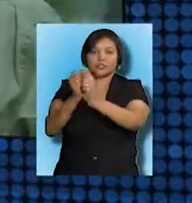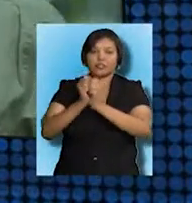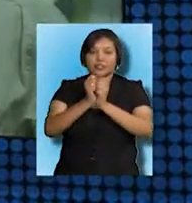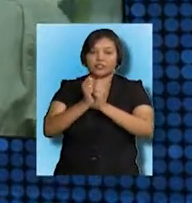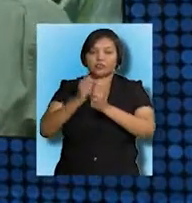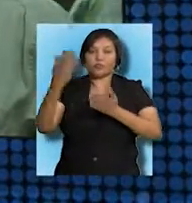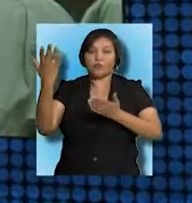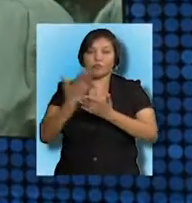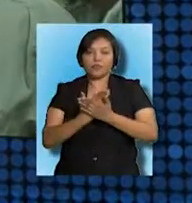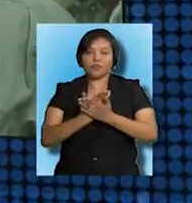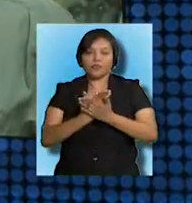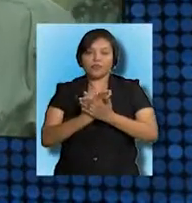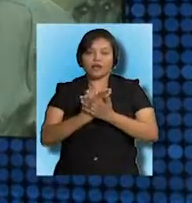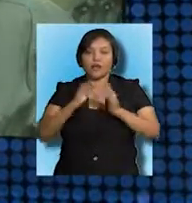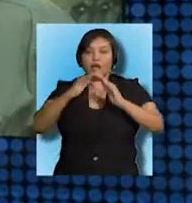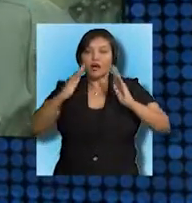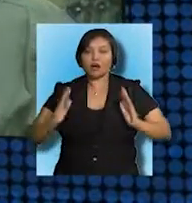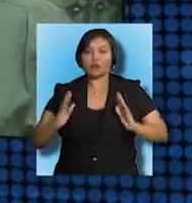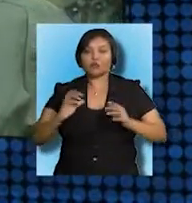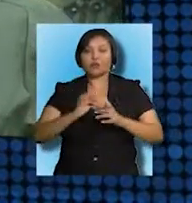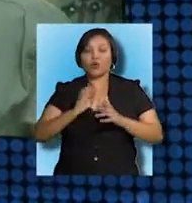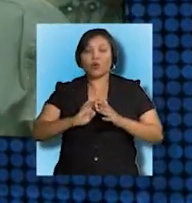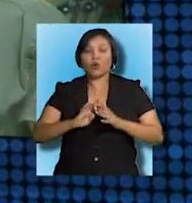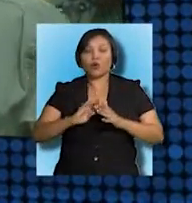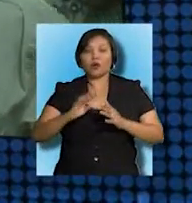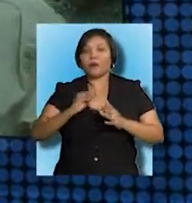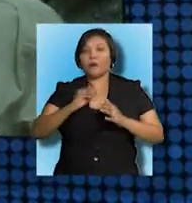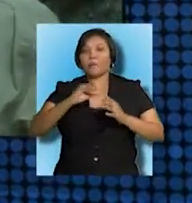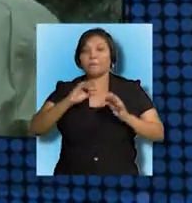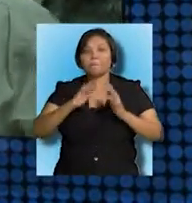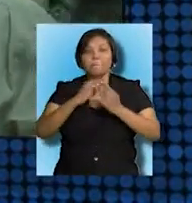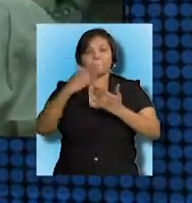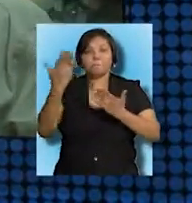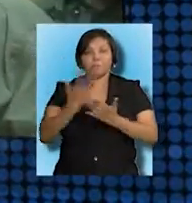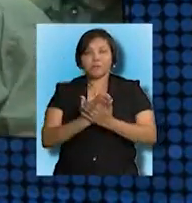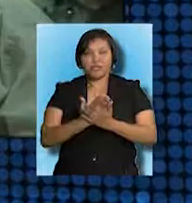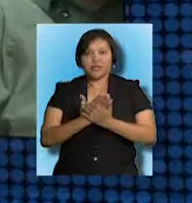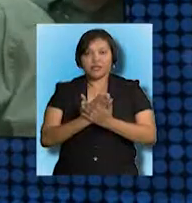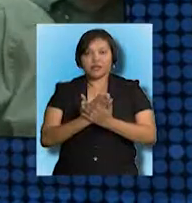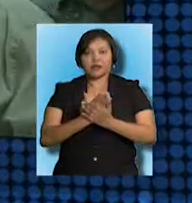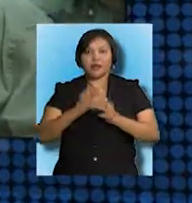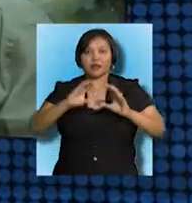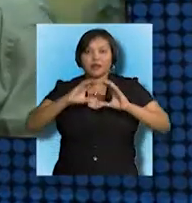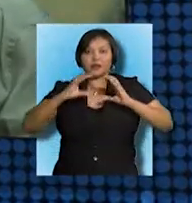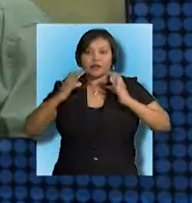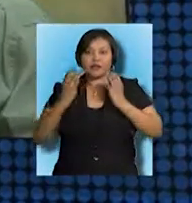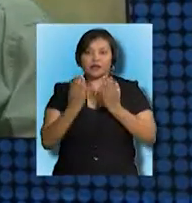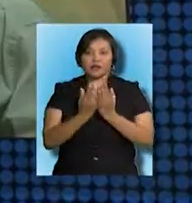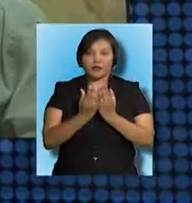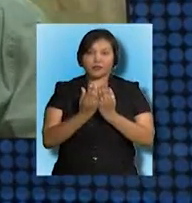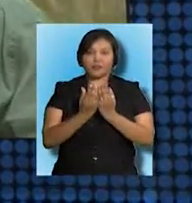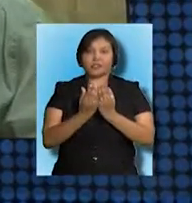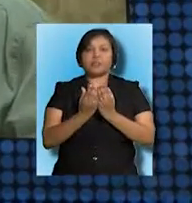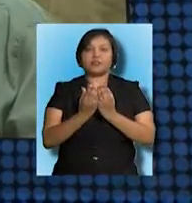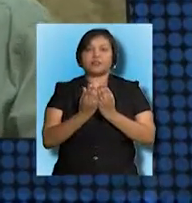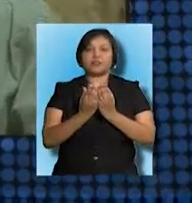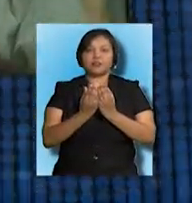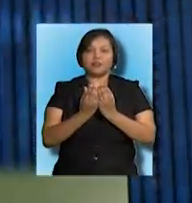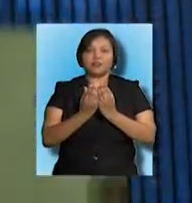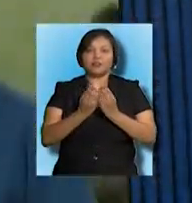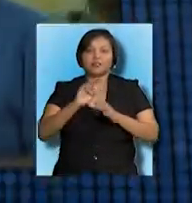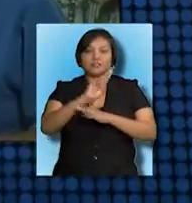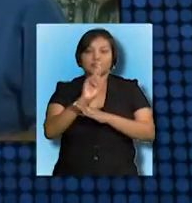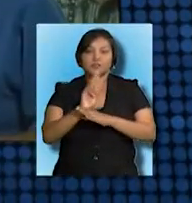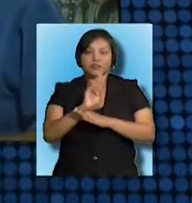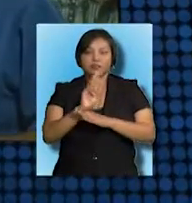of networks. There's a range of ownership, which may not necessarily have anything to do with the state of Trinidad and Tobago and the boundaries here. Because there's